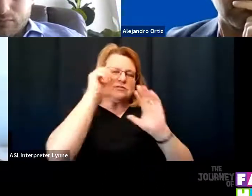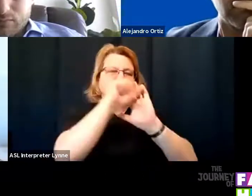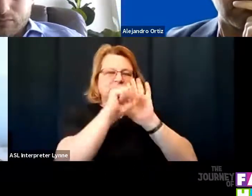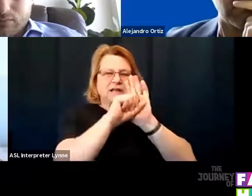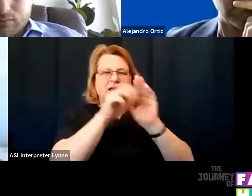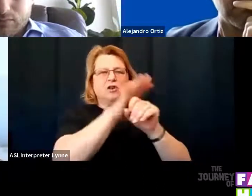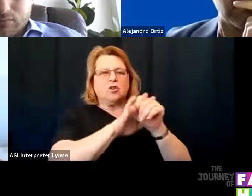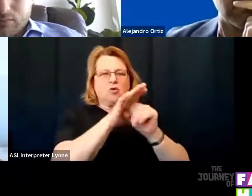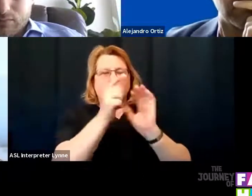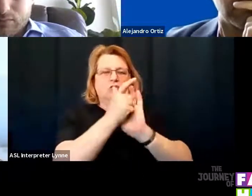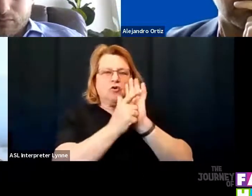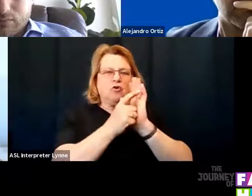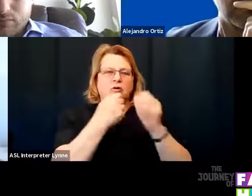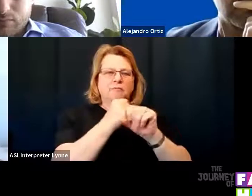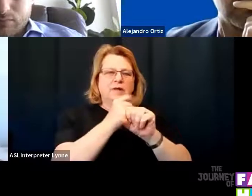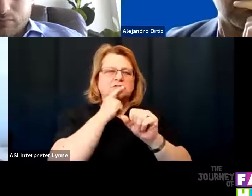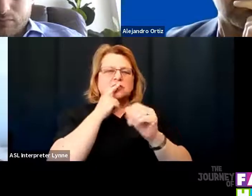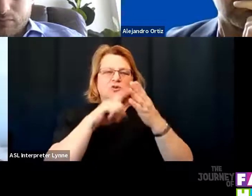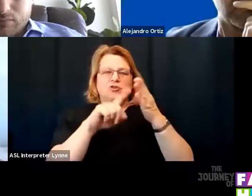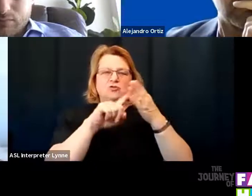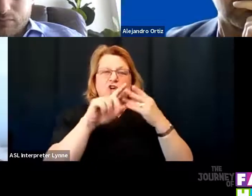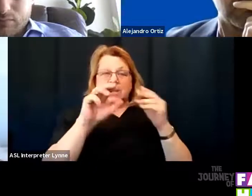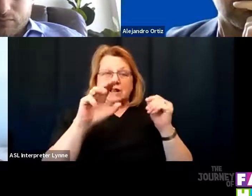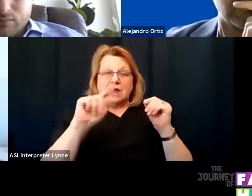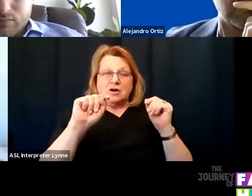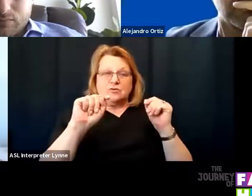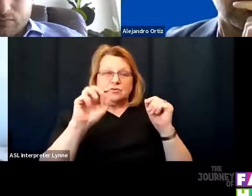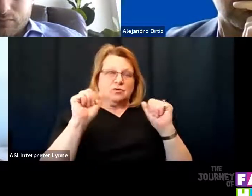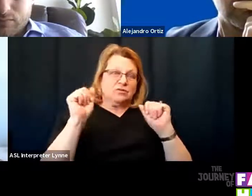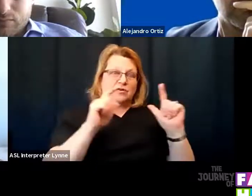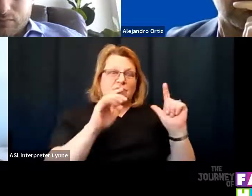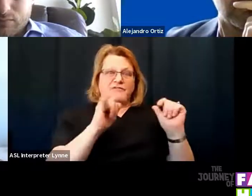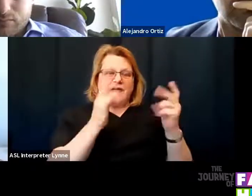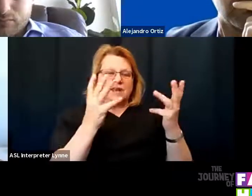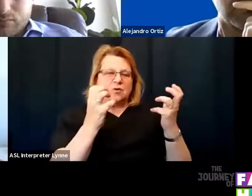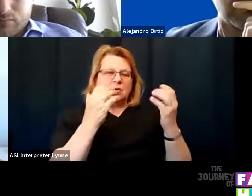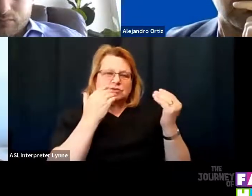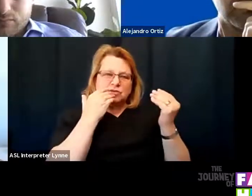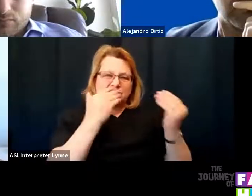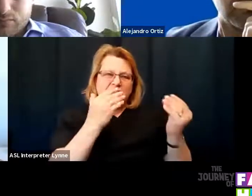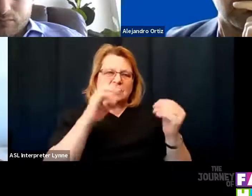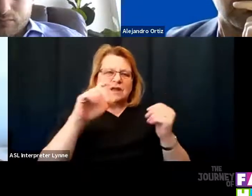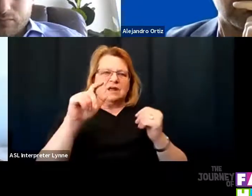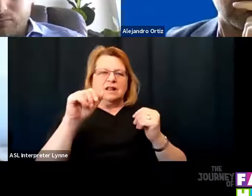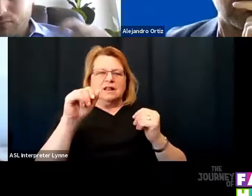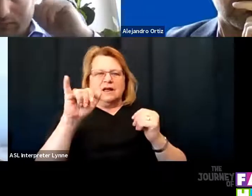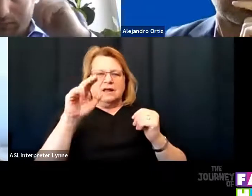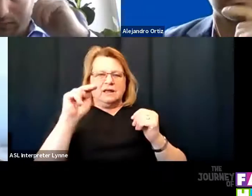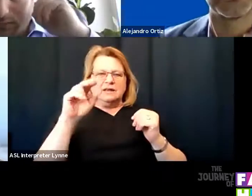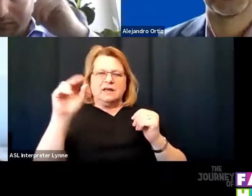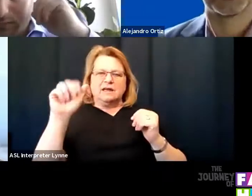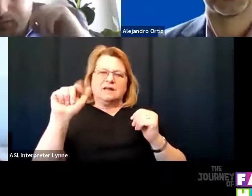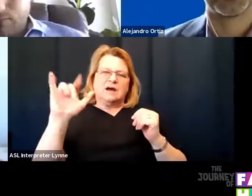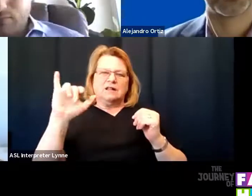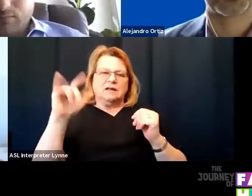sure to check that out. So with all of those comments out the way, I just wanted to thank Elaine, Aaron, and Alejandro for joining